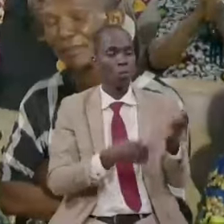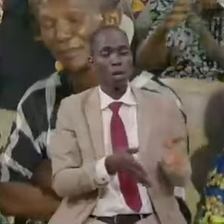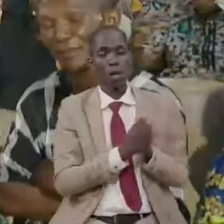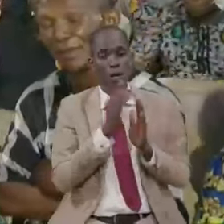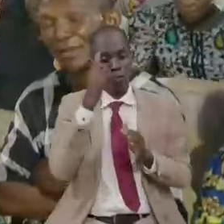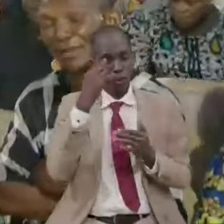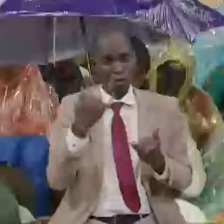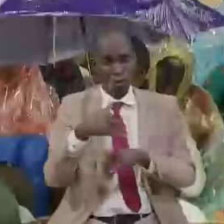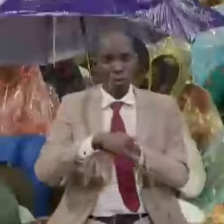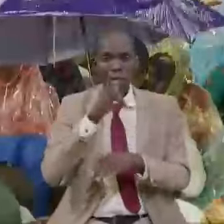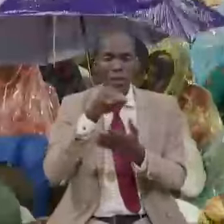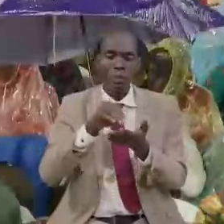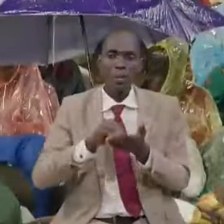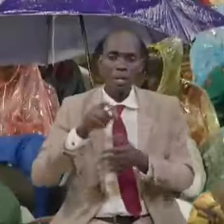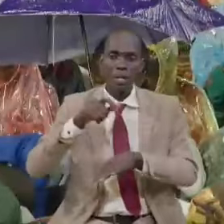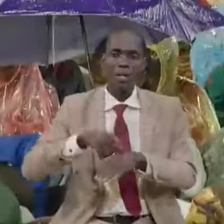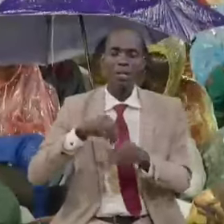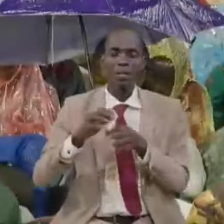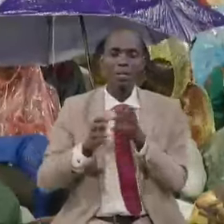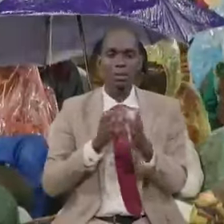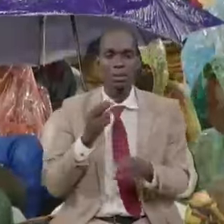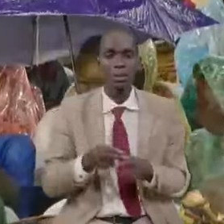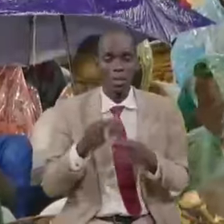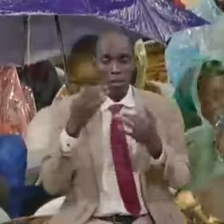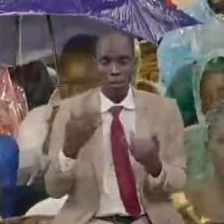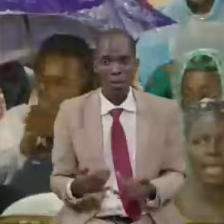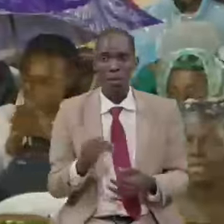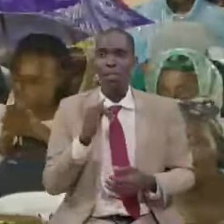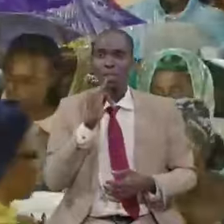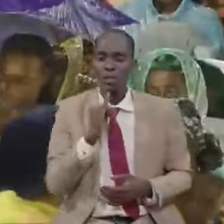you. God will grant your petition.